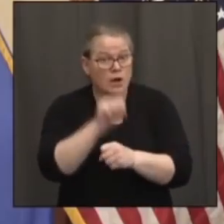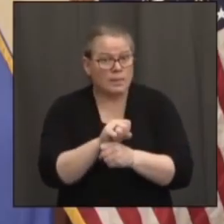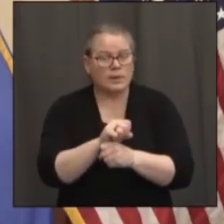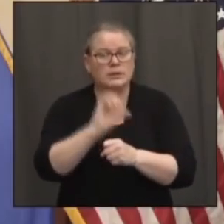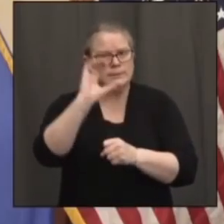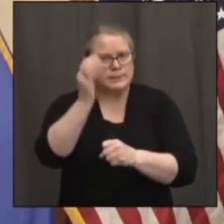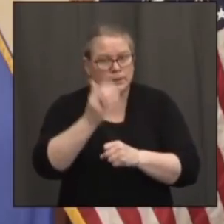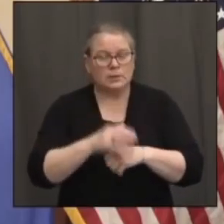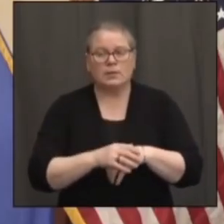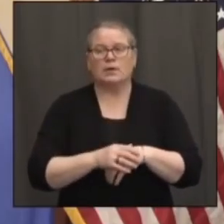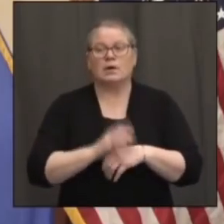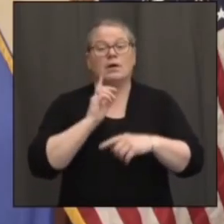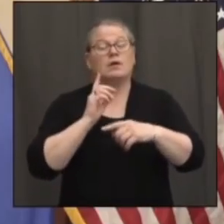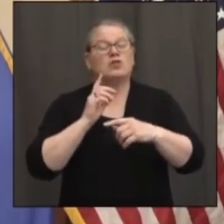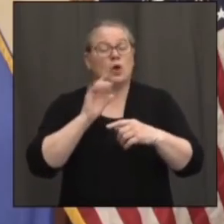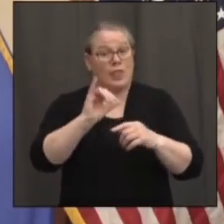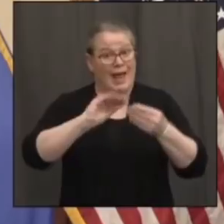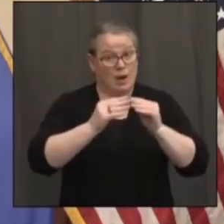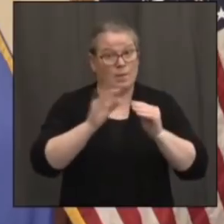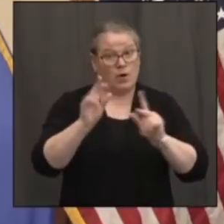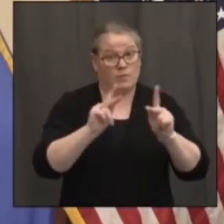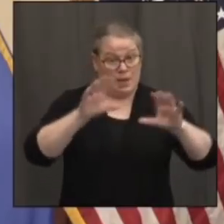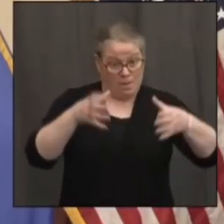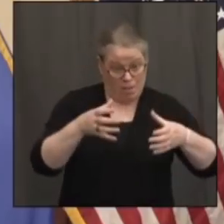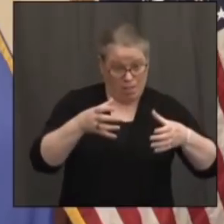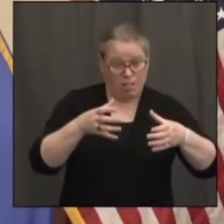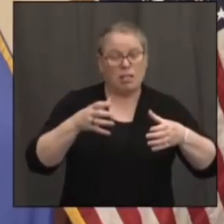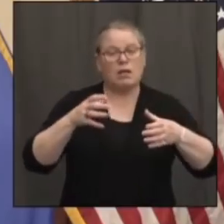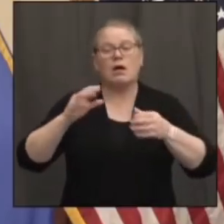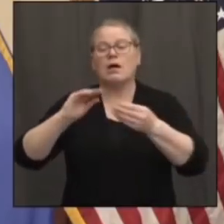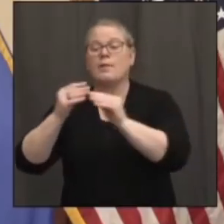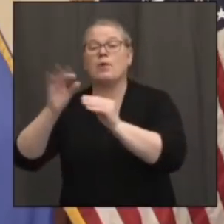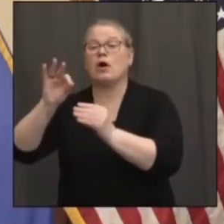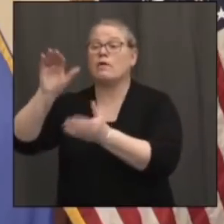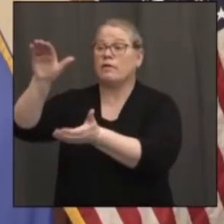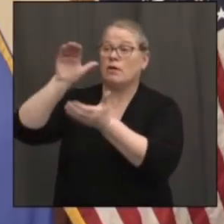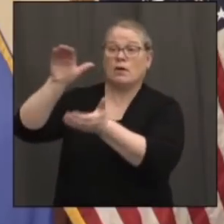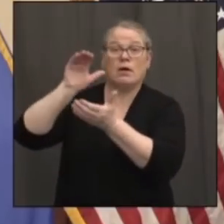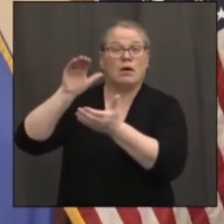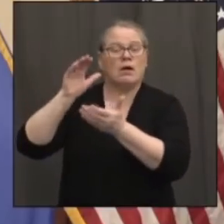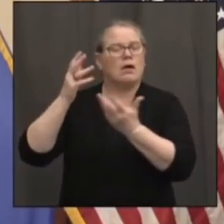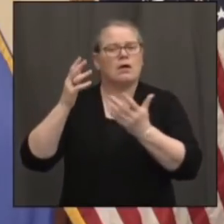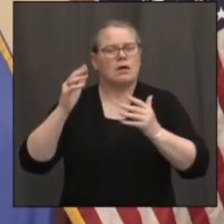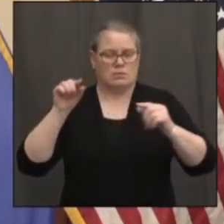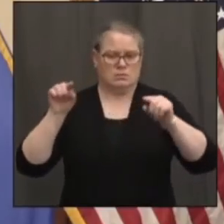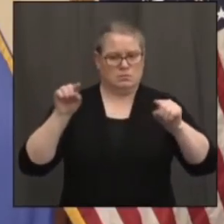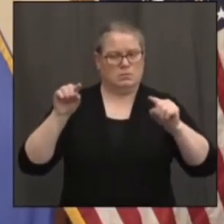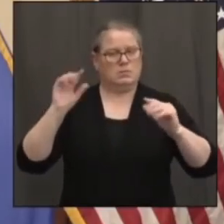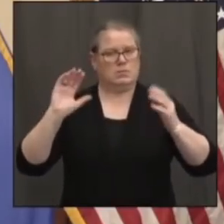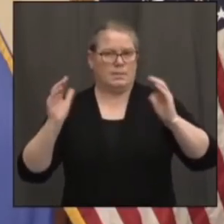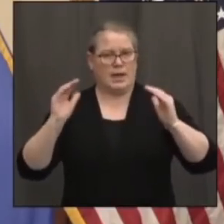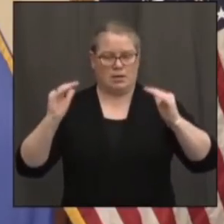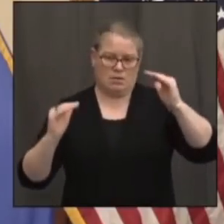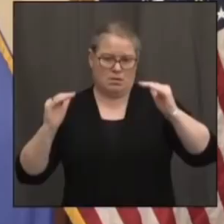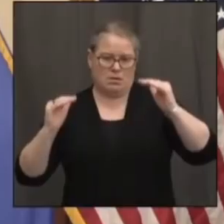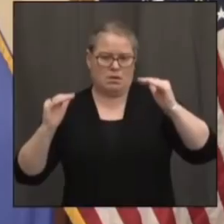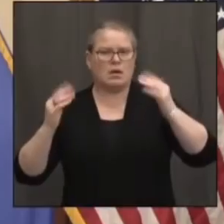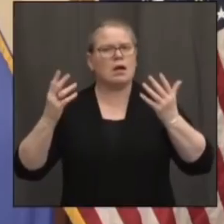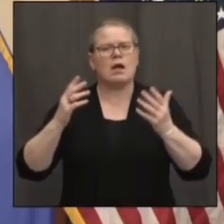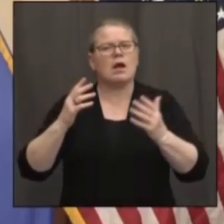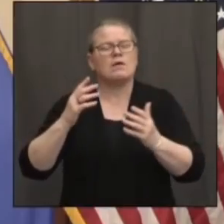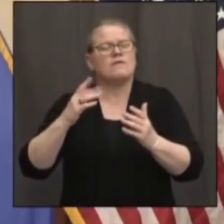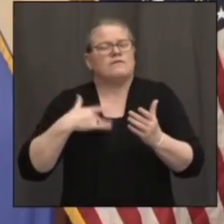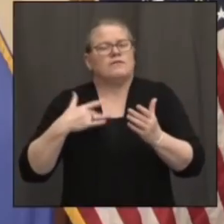currently, many want to know, what is an estimated time frame for how long it could take for a majority of the group to be vaccinated?